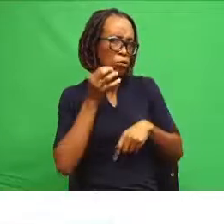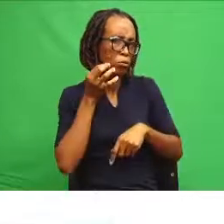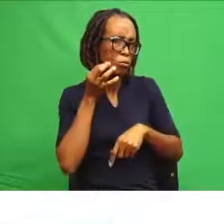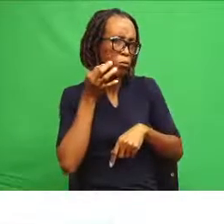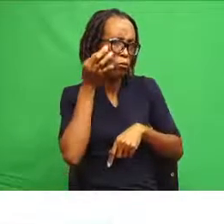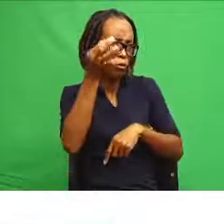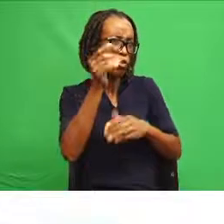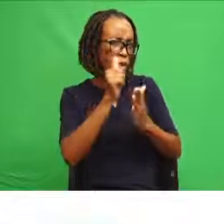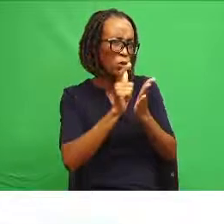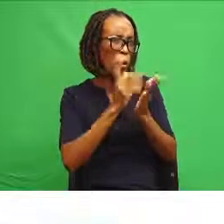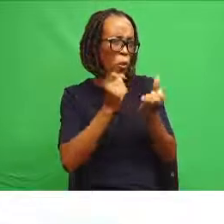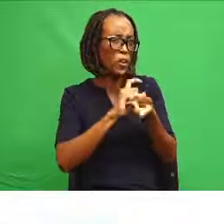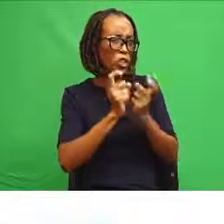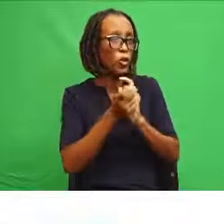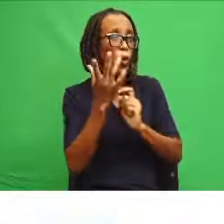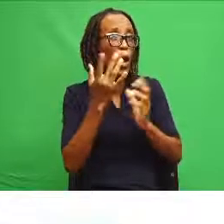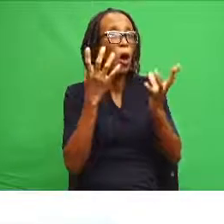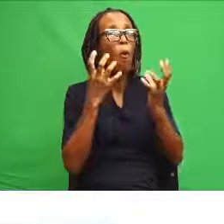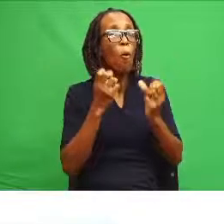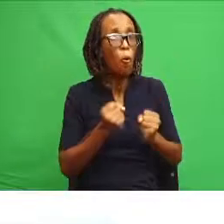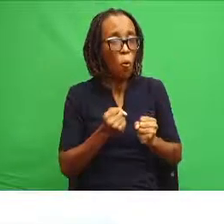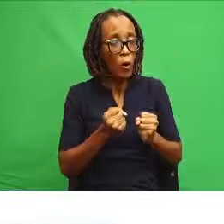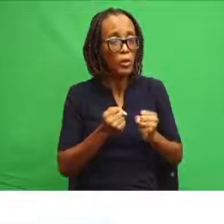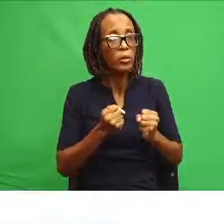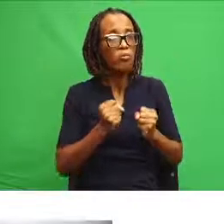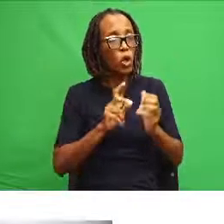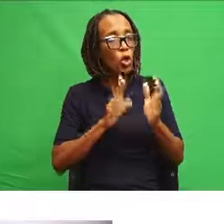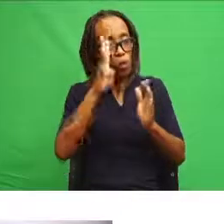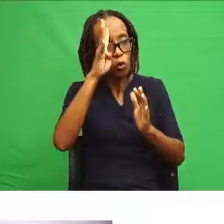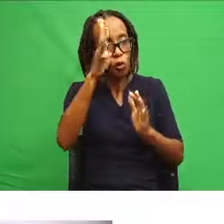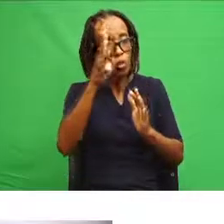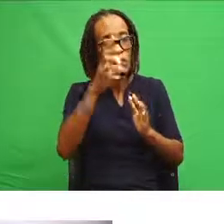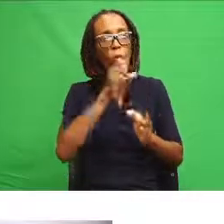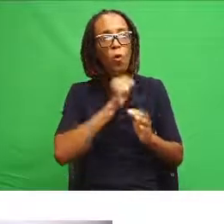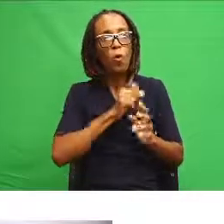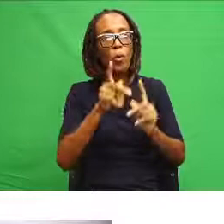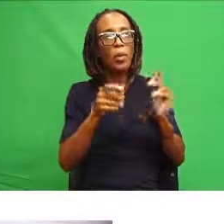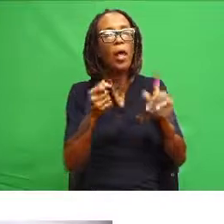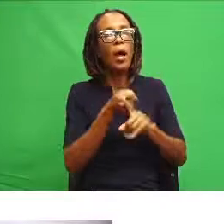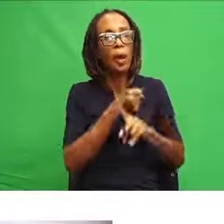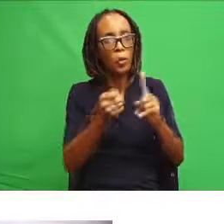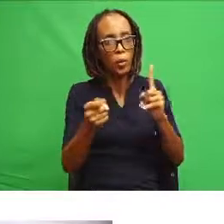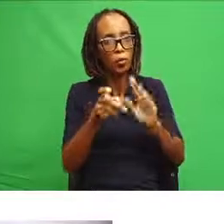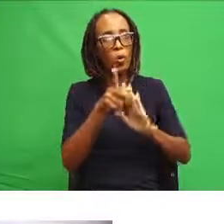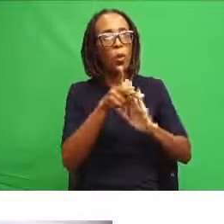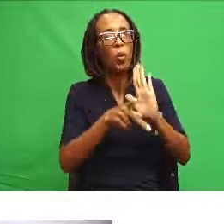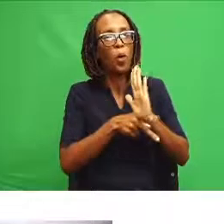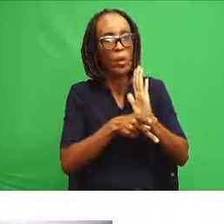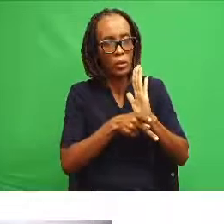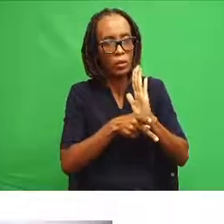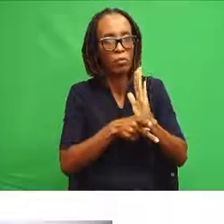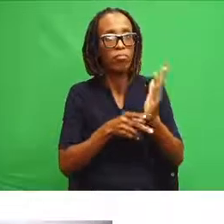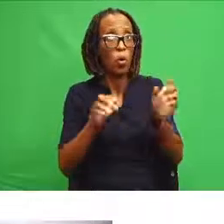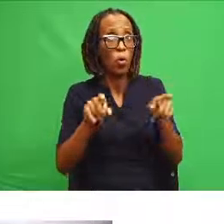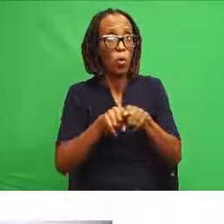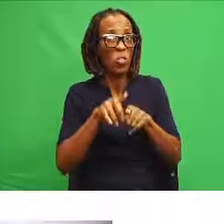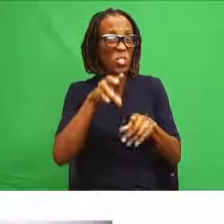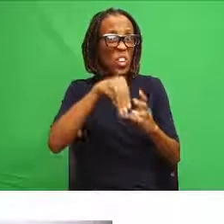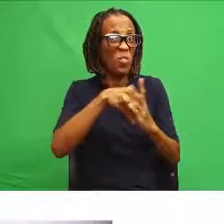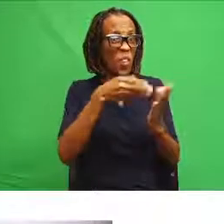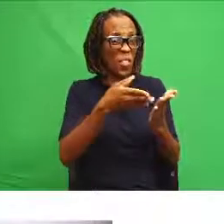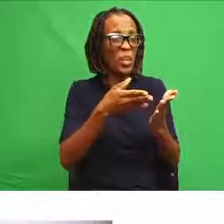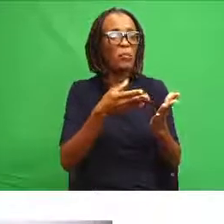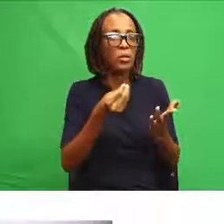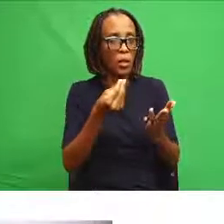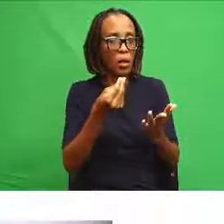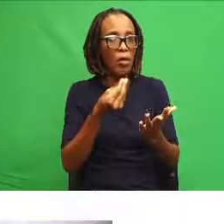start with, we would want to develop an elder abuse policy which would touch on financial abuse as well. So this is one of the issues